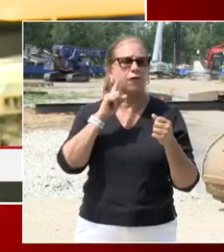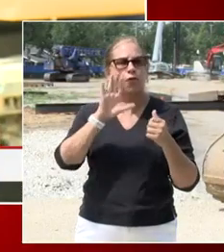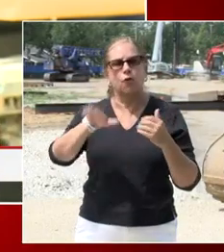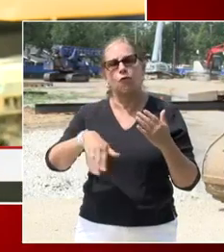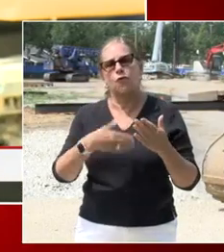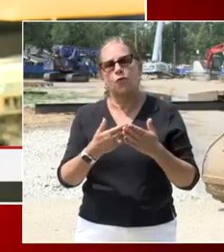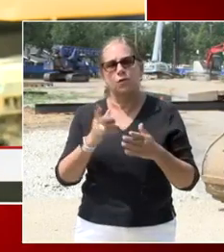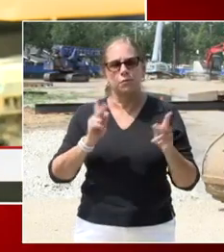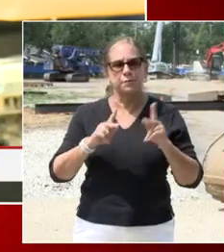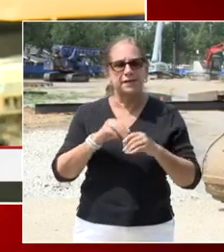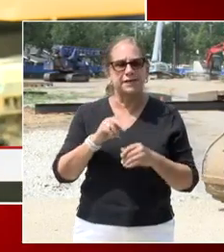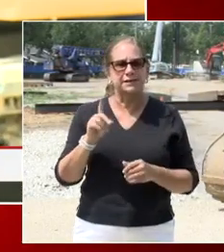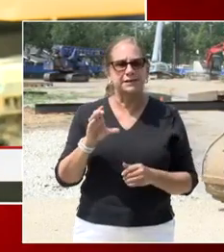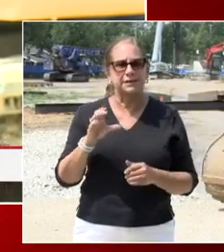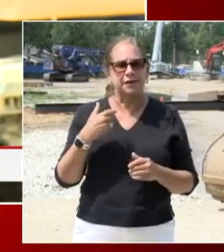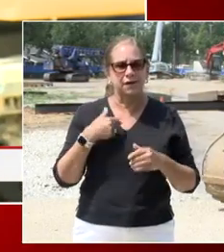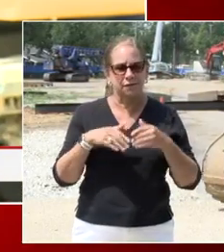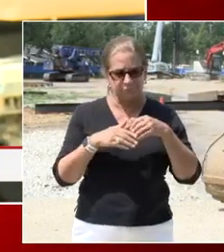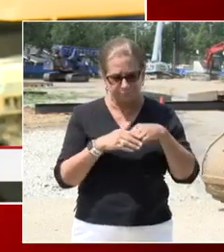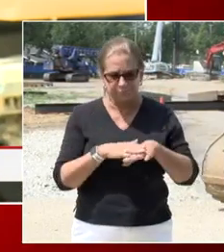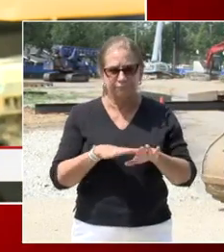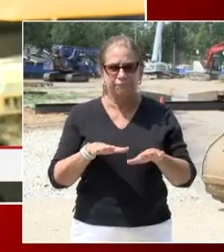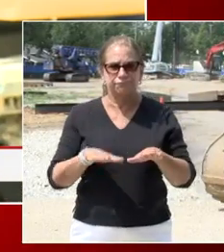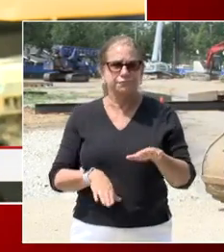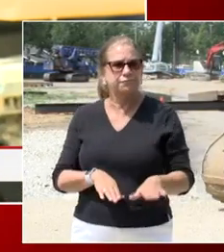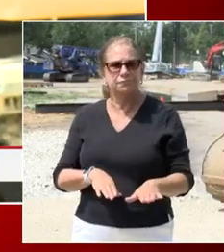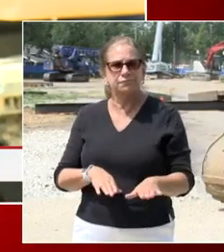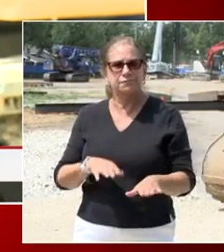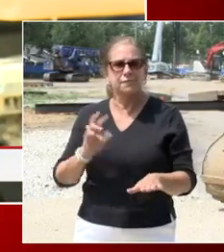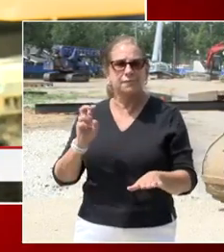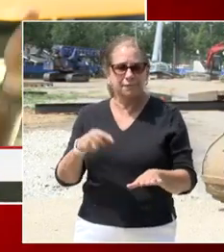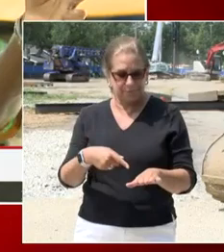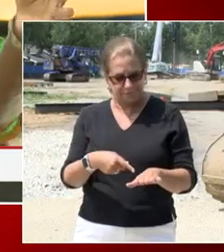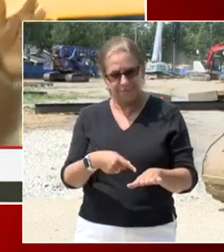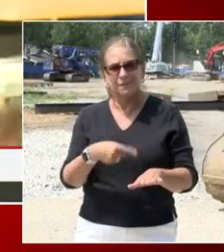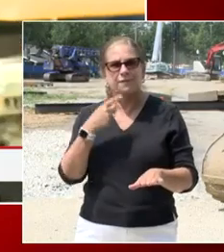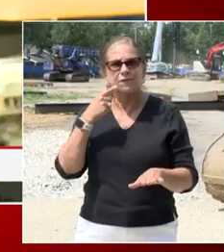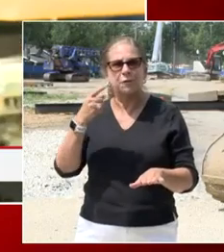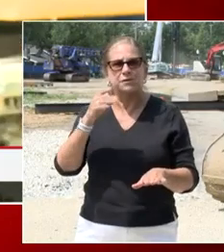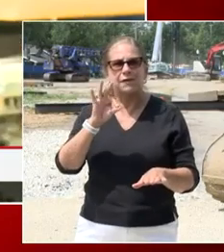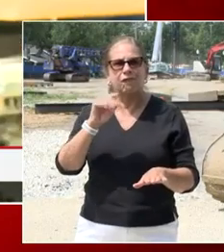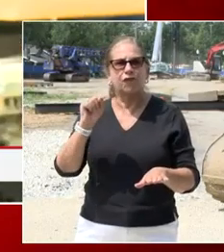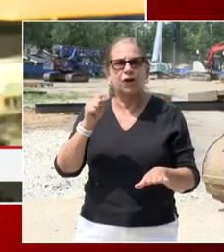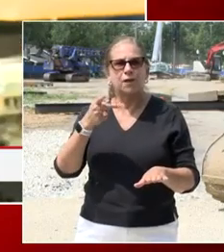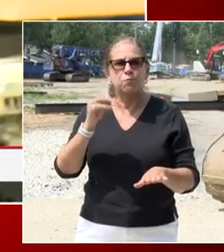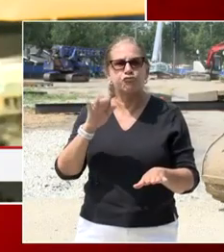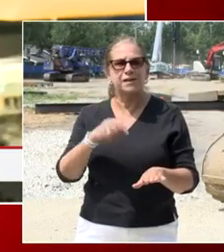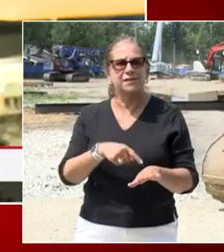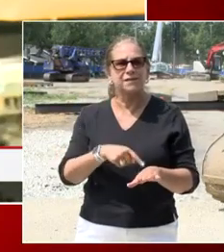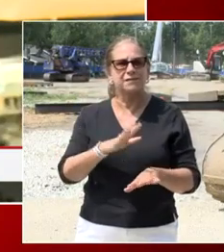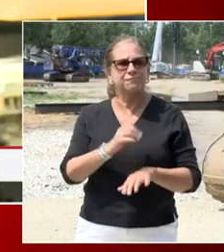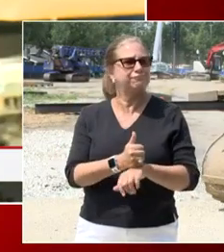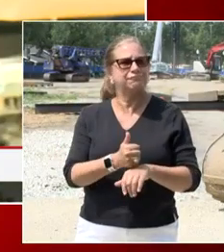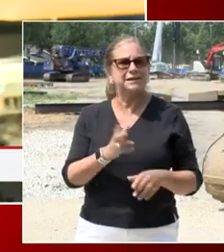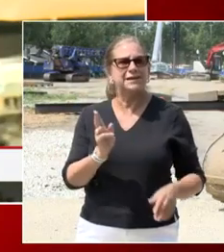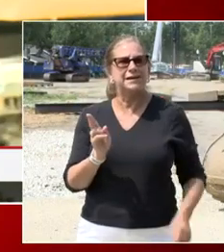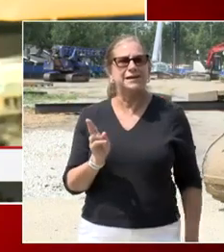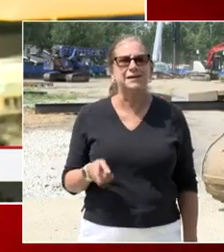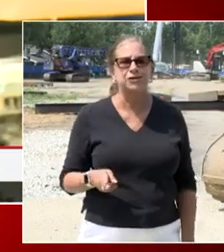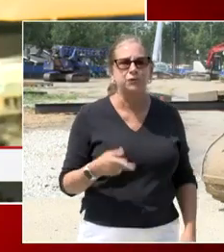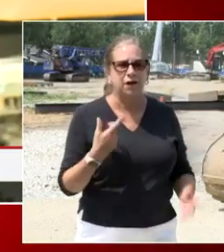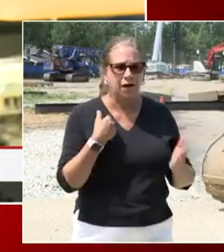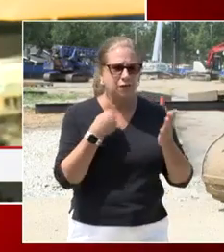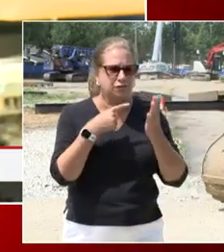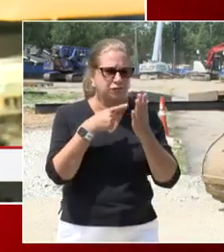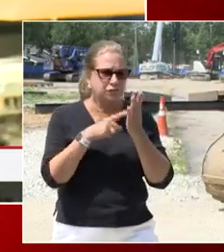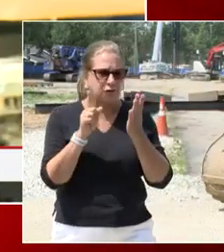then I went to their flyer, right? And I began to do some research just by sitting in the chair right there, to be honest. and I look at